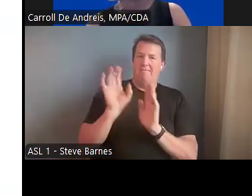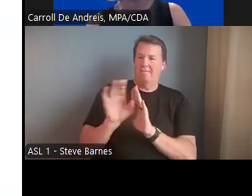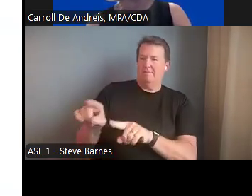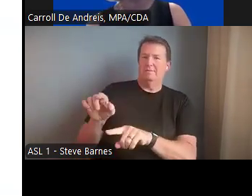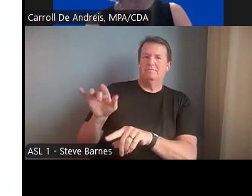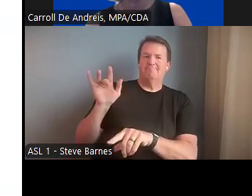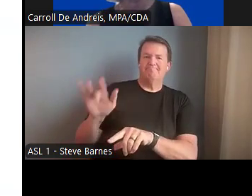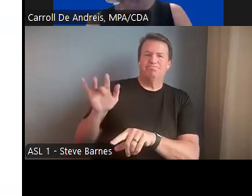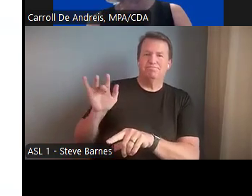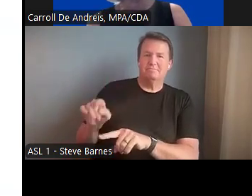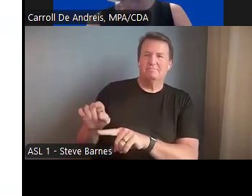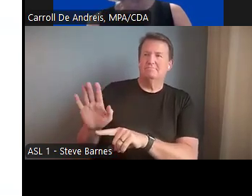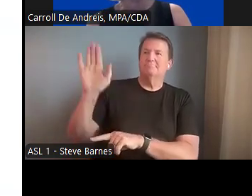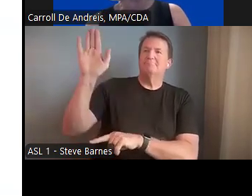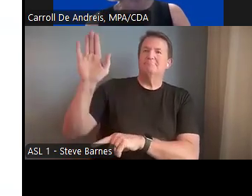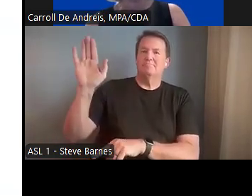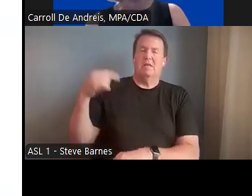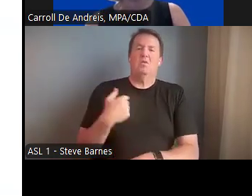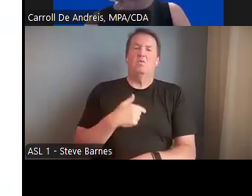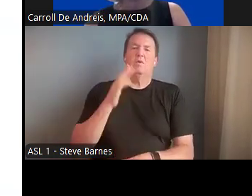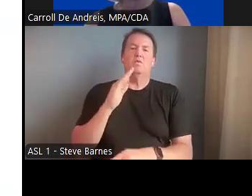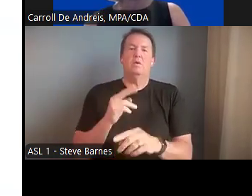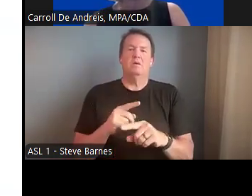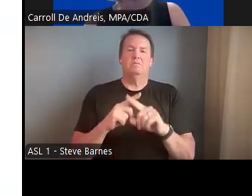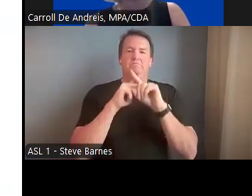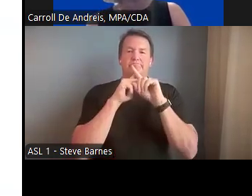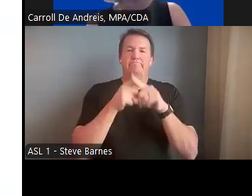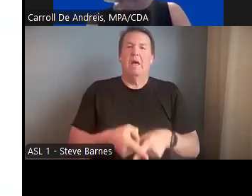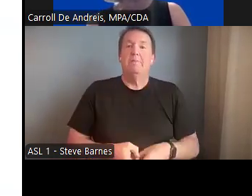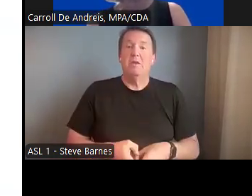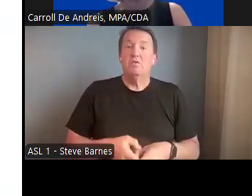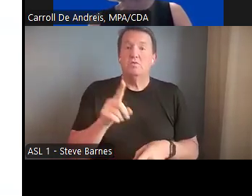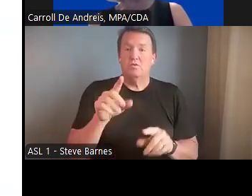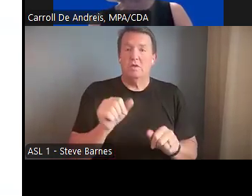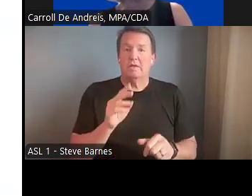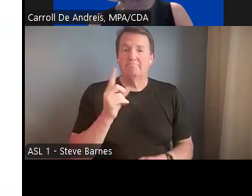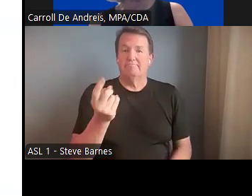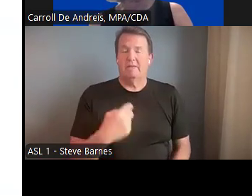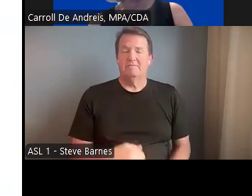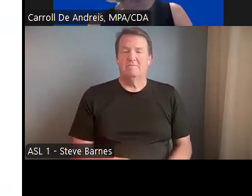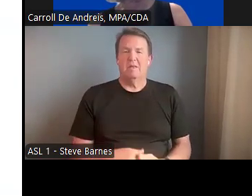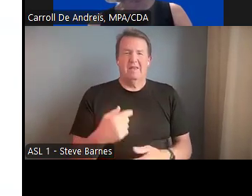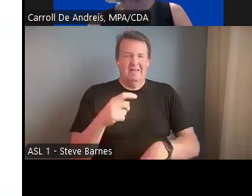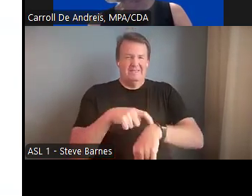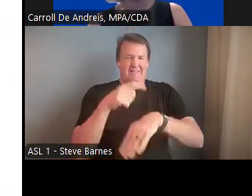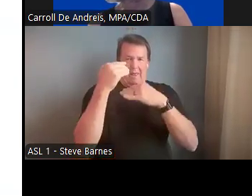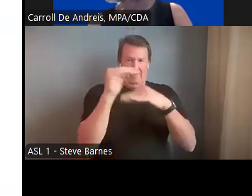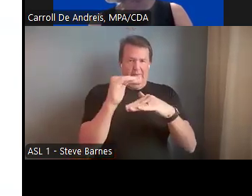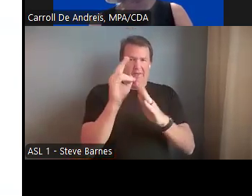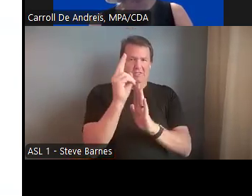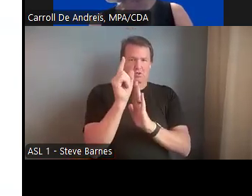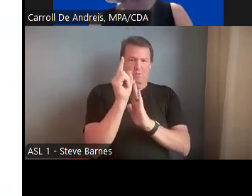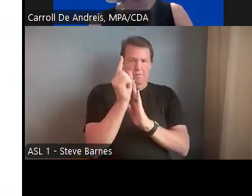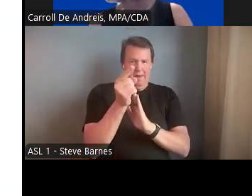that, and we will unmute your line. Note that we have a time limit of 2 minutes for